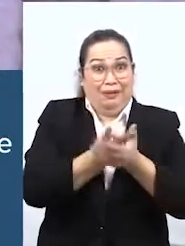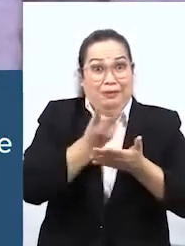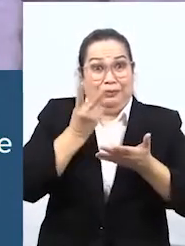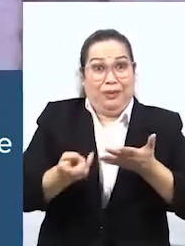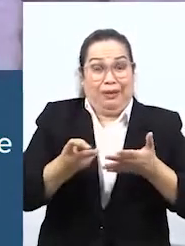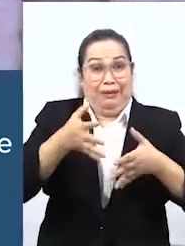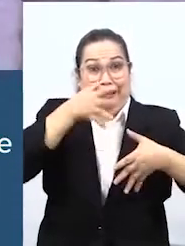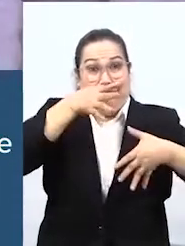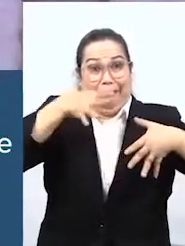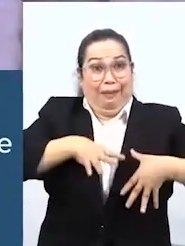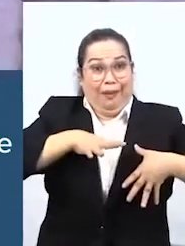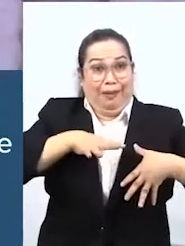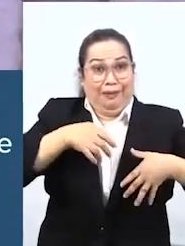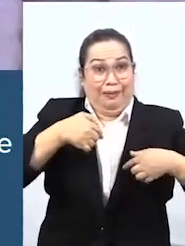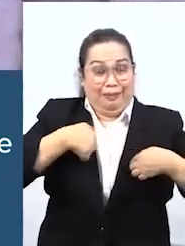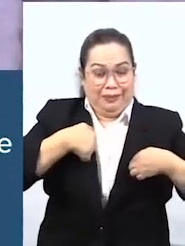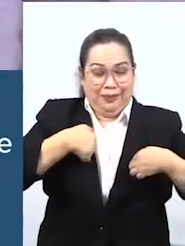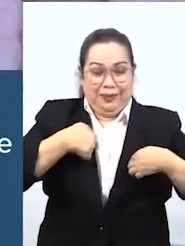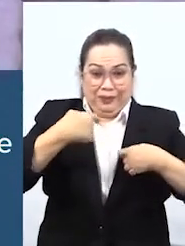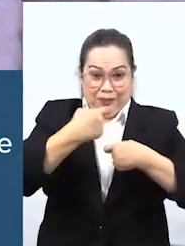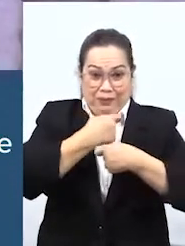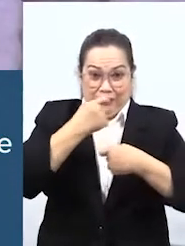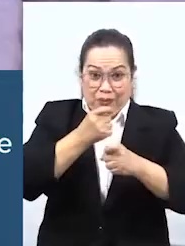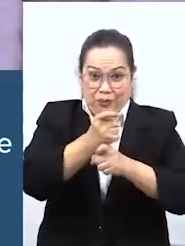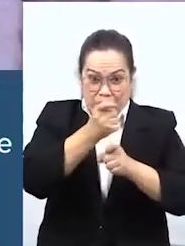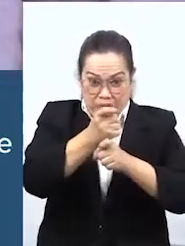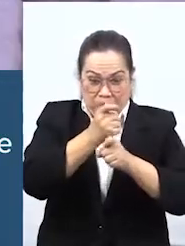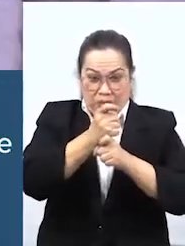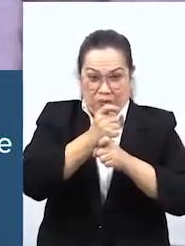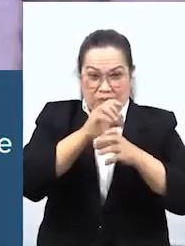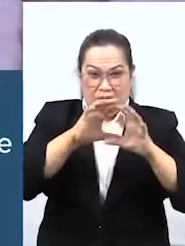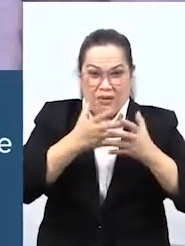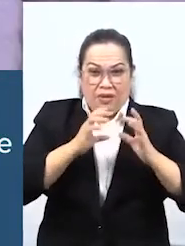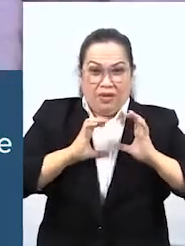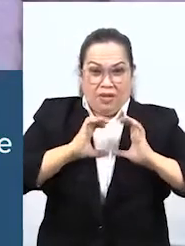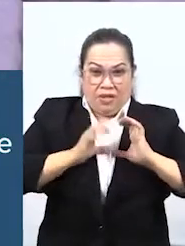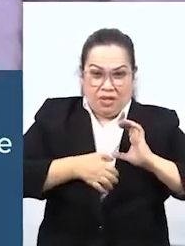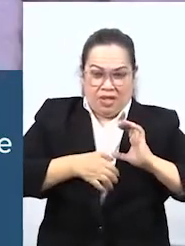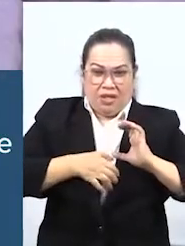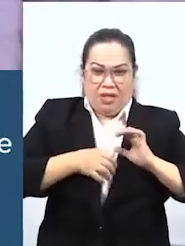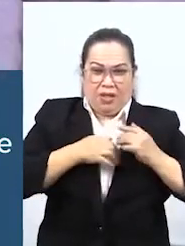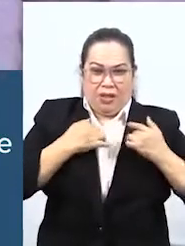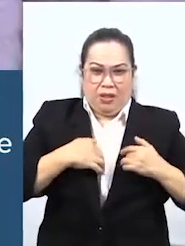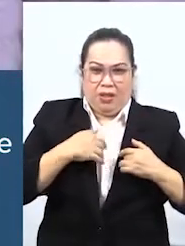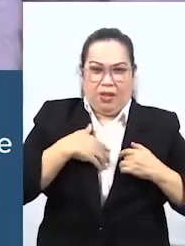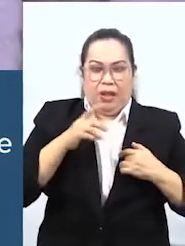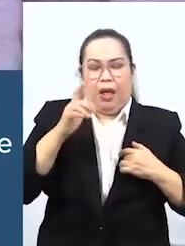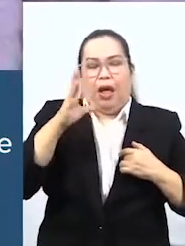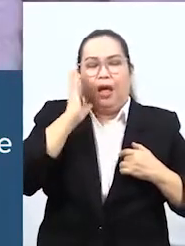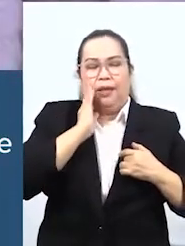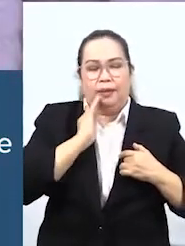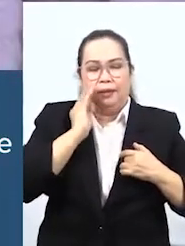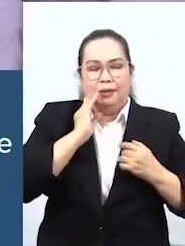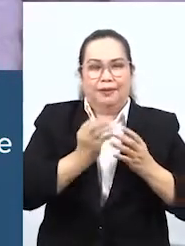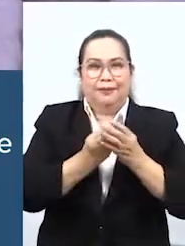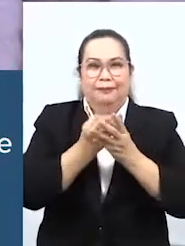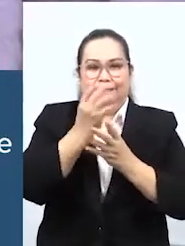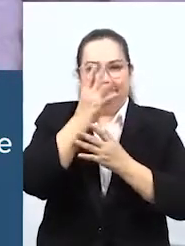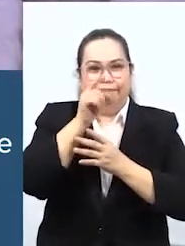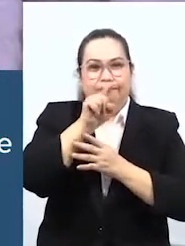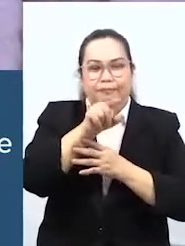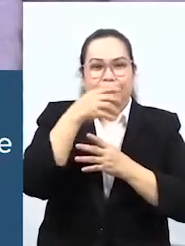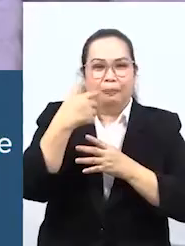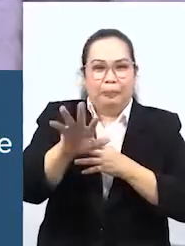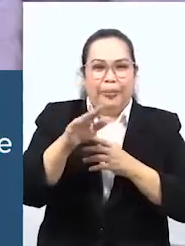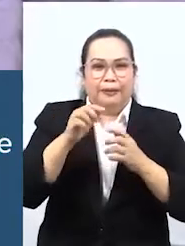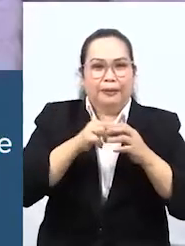ngayon when you were abused as a child When you had broken hearted left and right when you were Growing Up When You Were